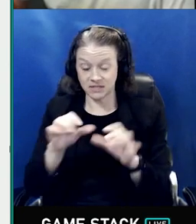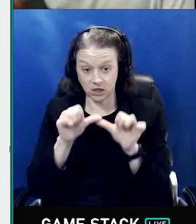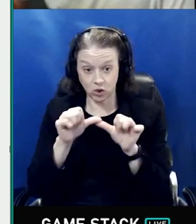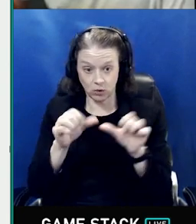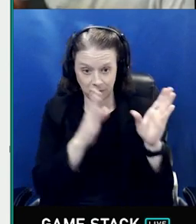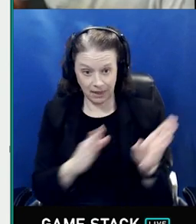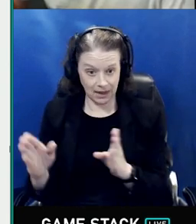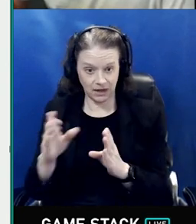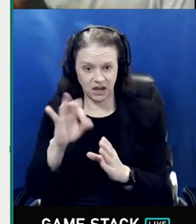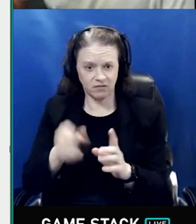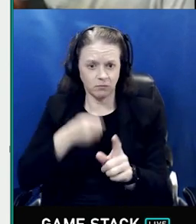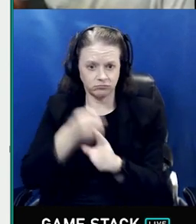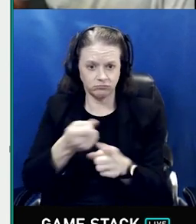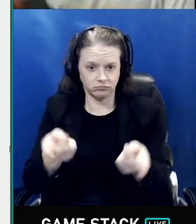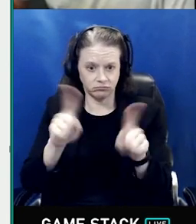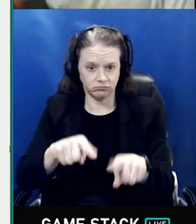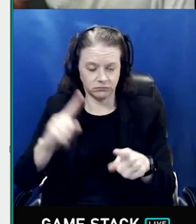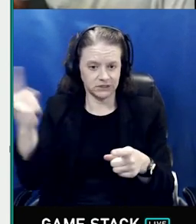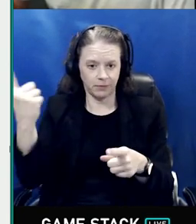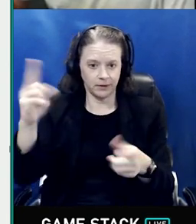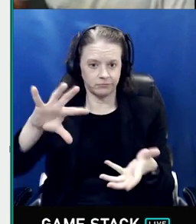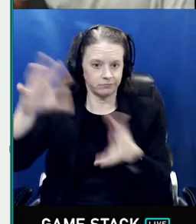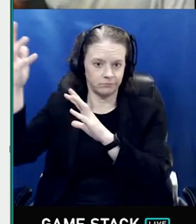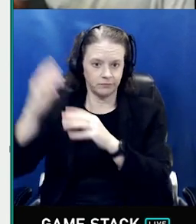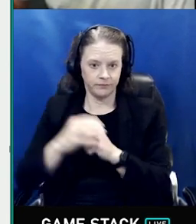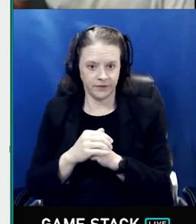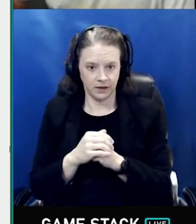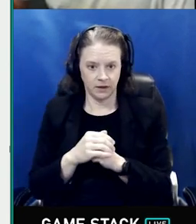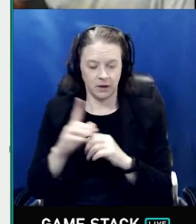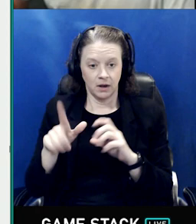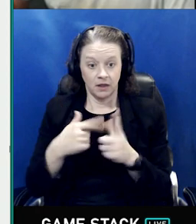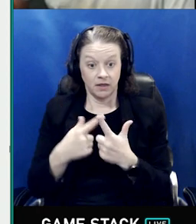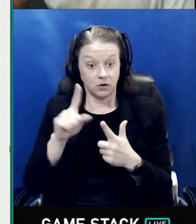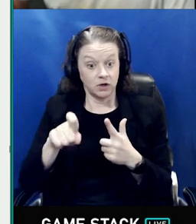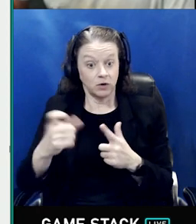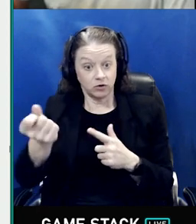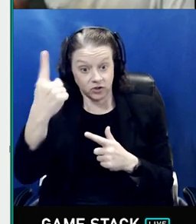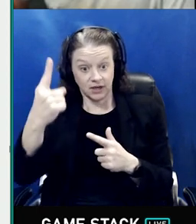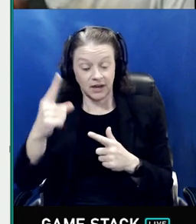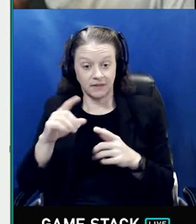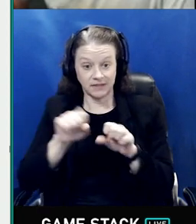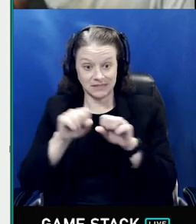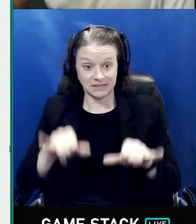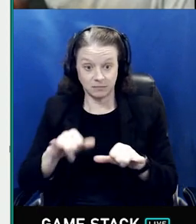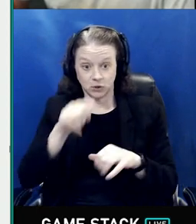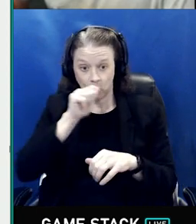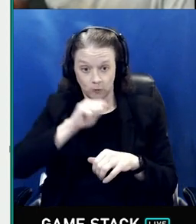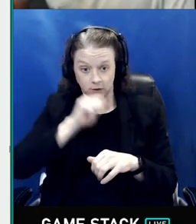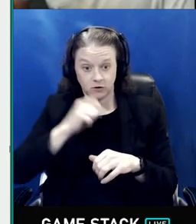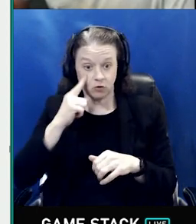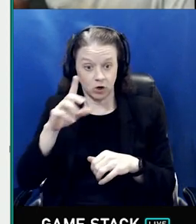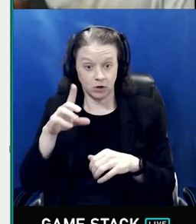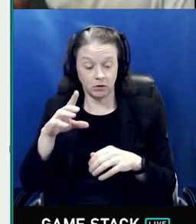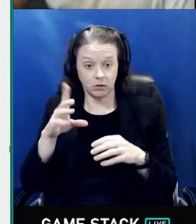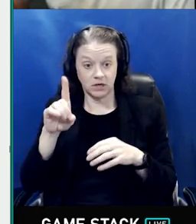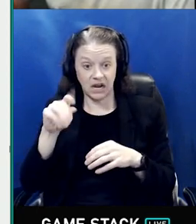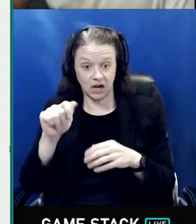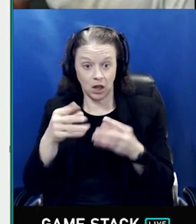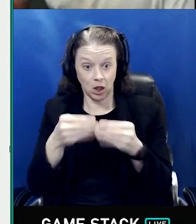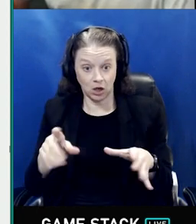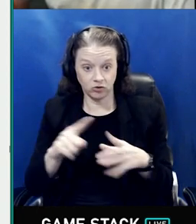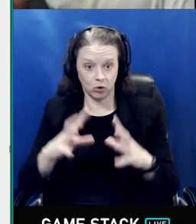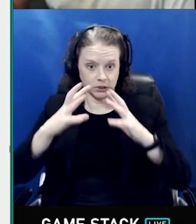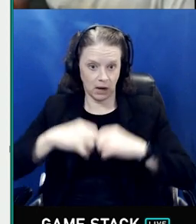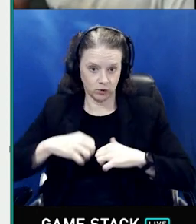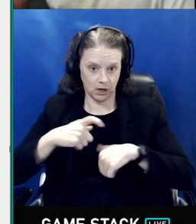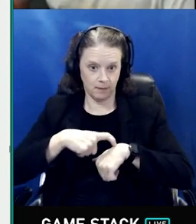event occur. And to do this, you need to understand the system's tolerance for data loss and downtime. And this is commonly referred to